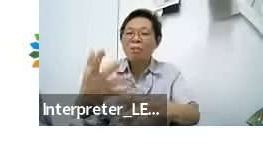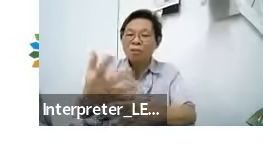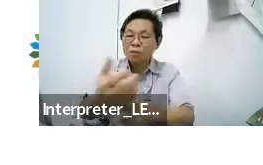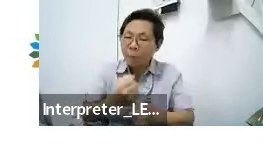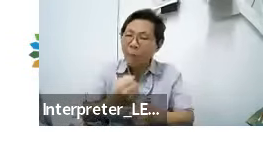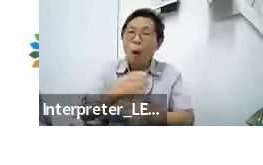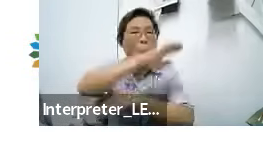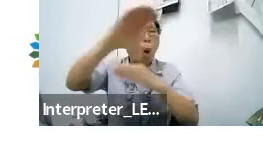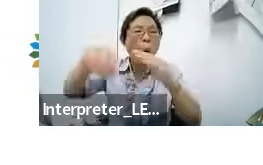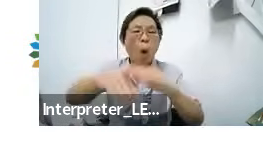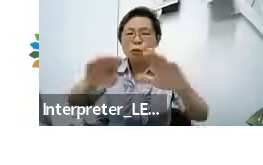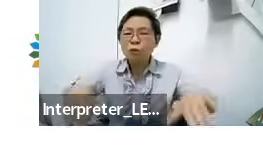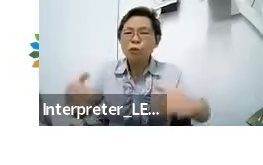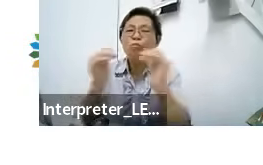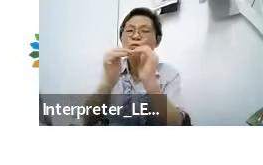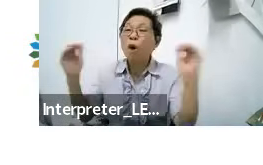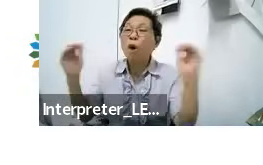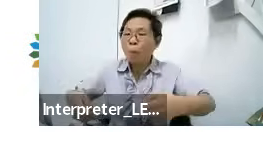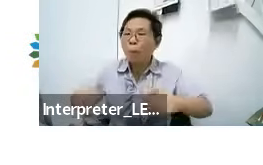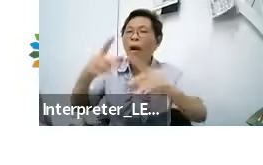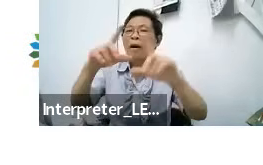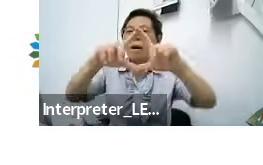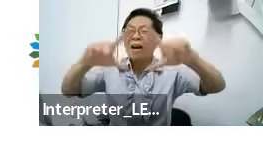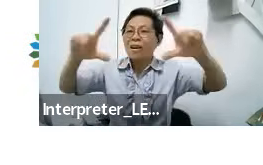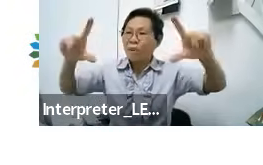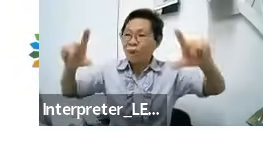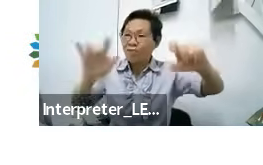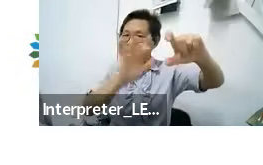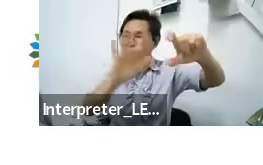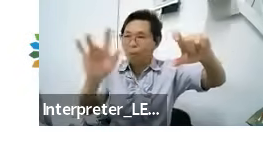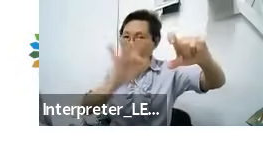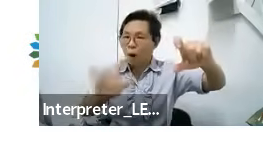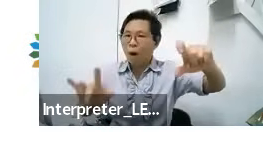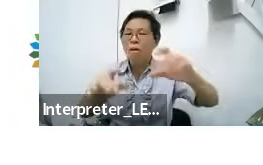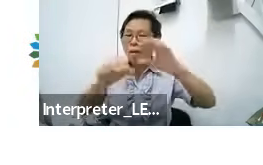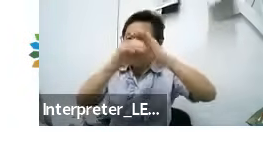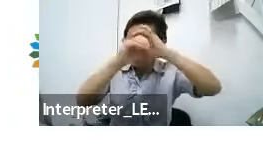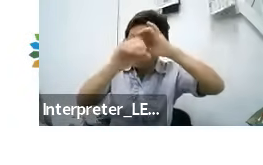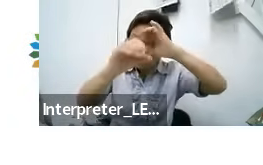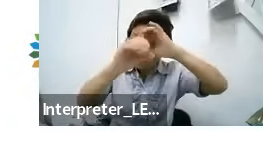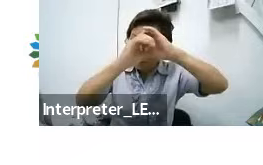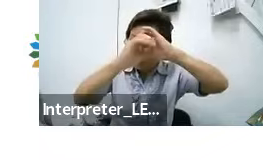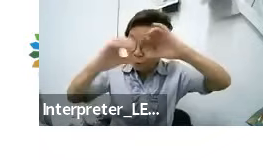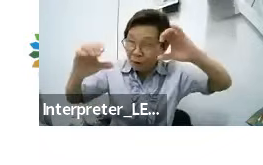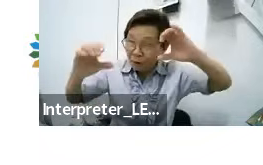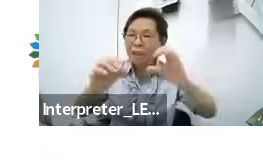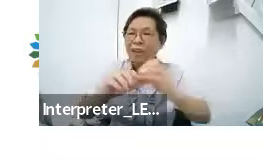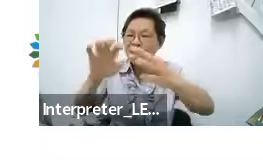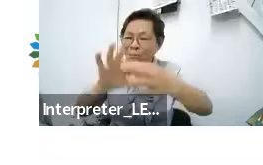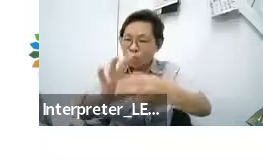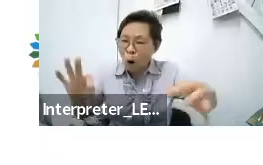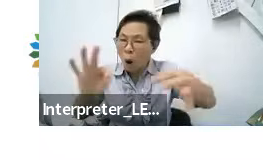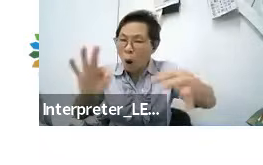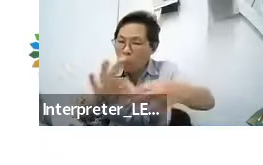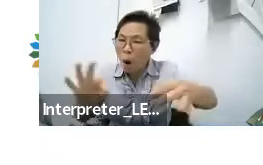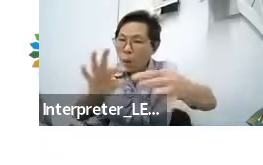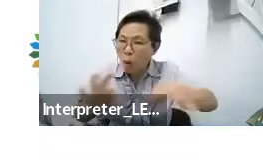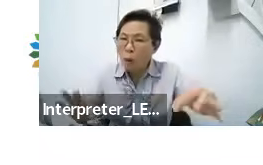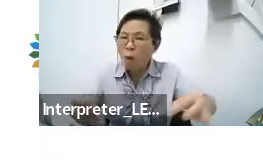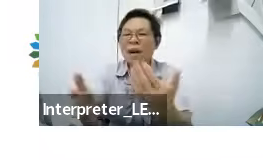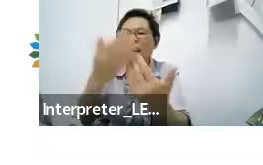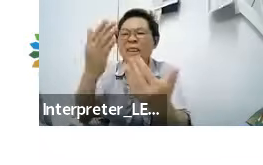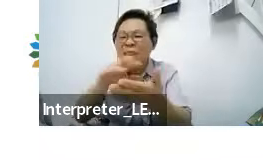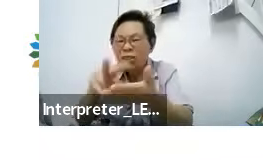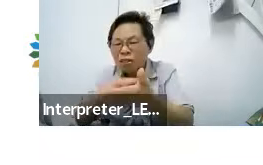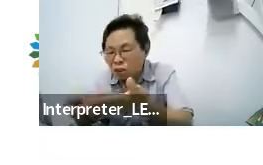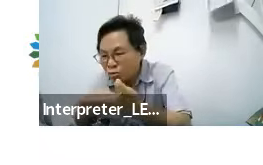tablet, building with the screen readers, magnifiers, closed captionings, easy read